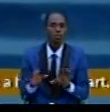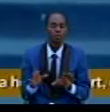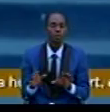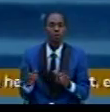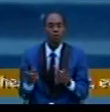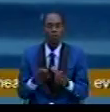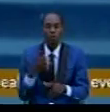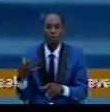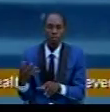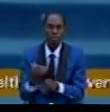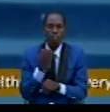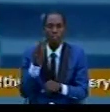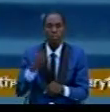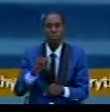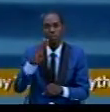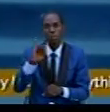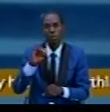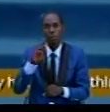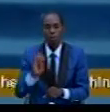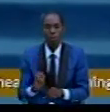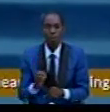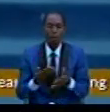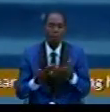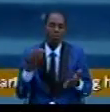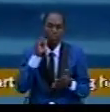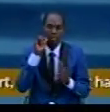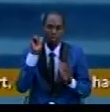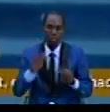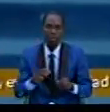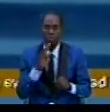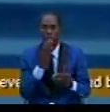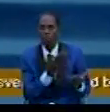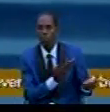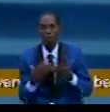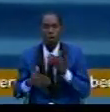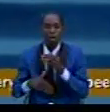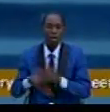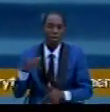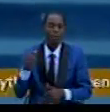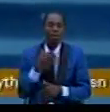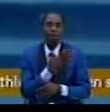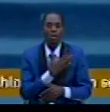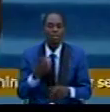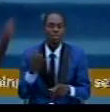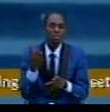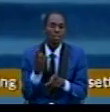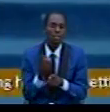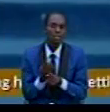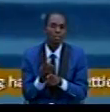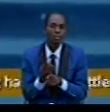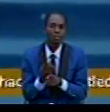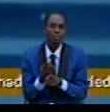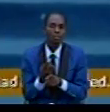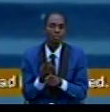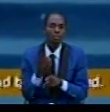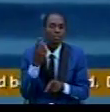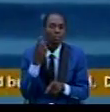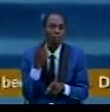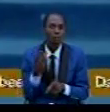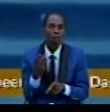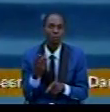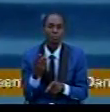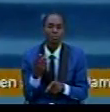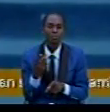Okada before I can got up on that time. And I was took to the chemist. They bought many things. It was